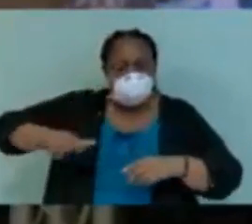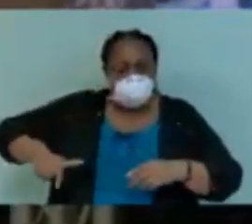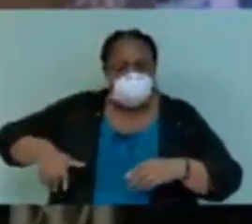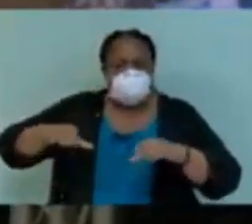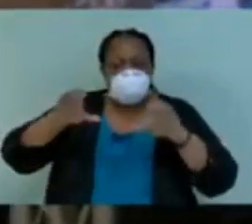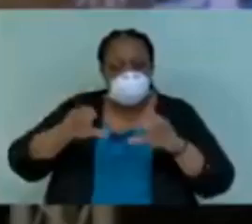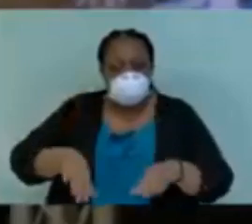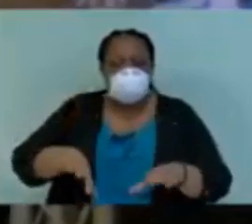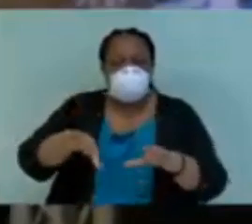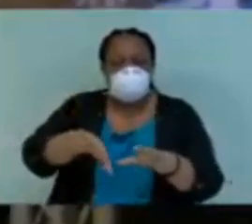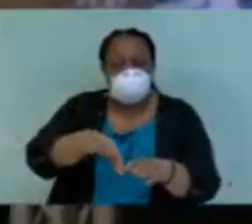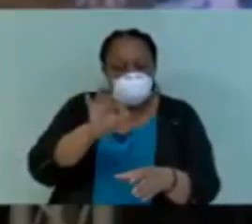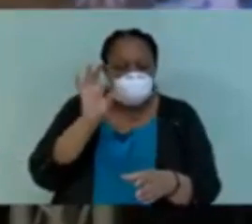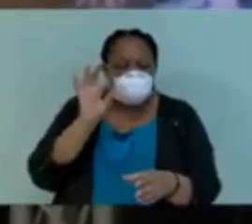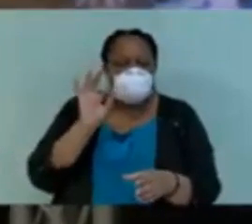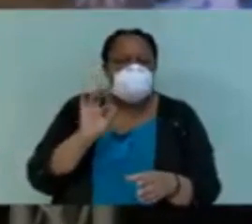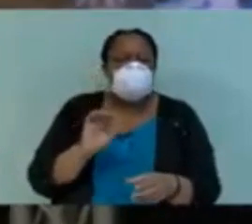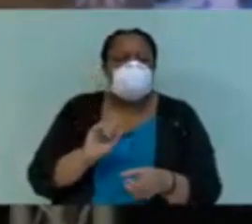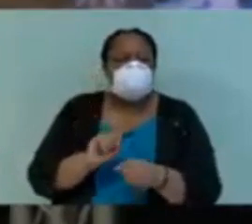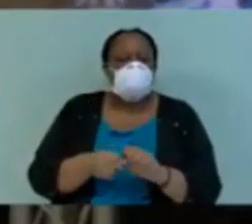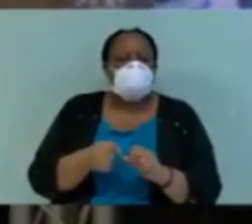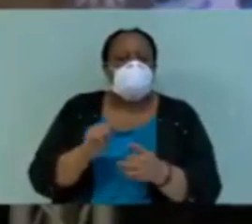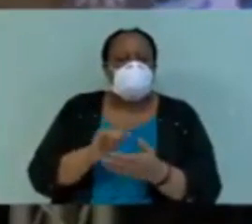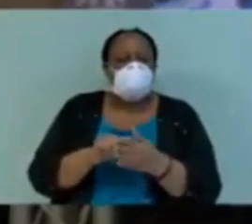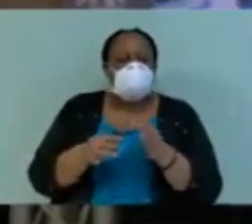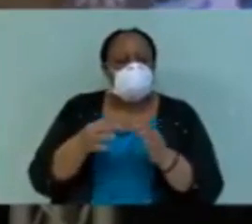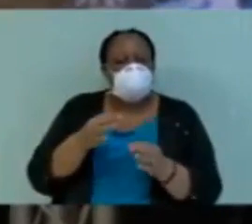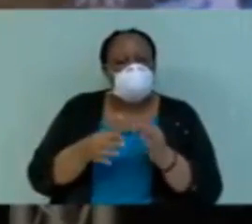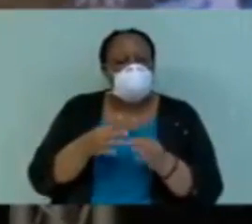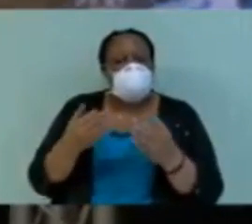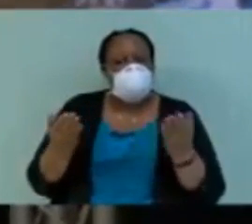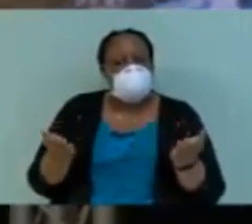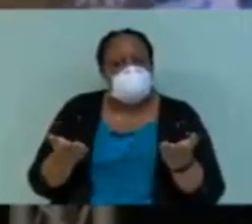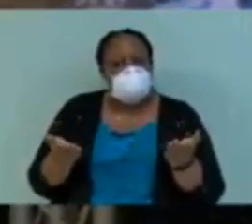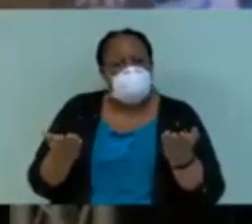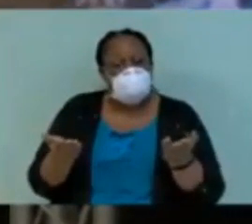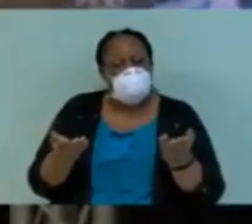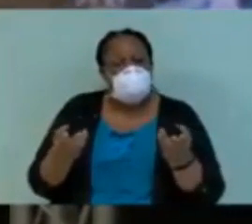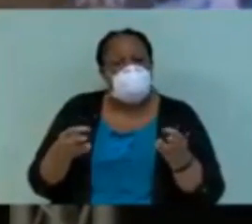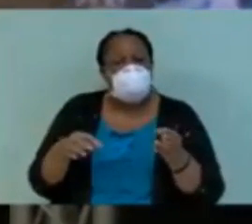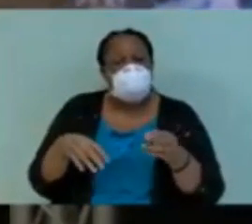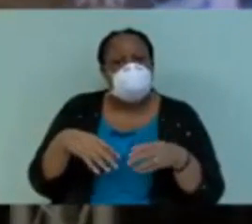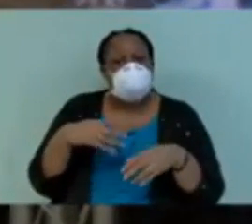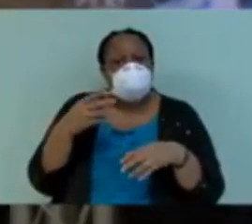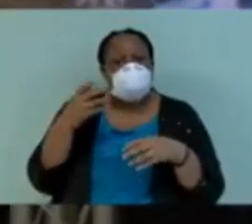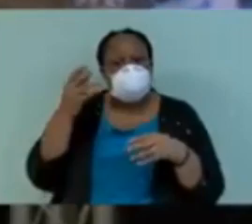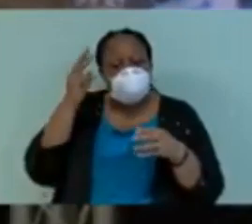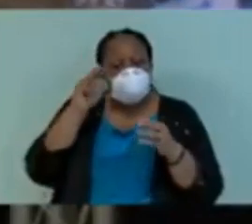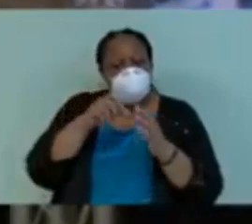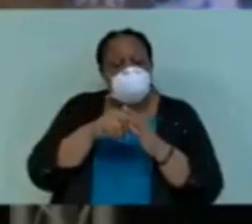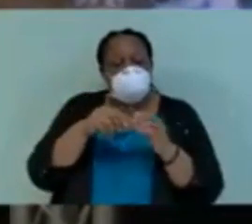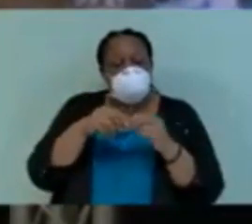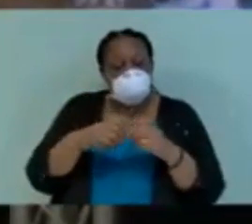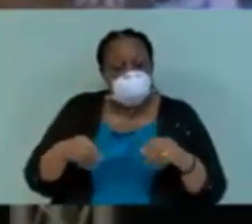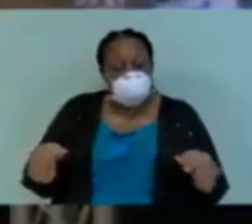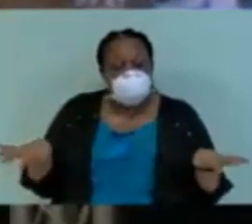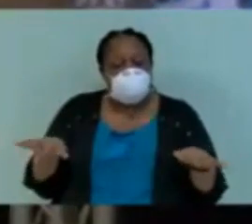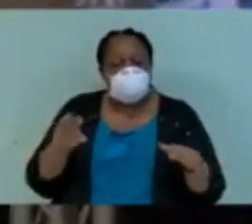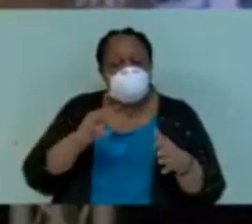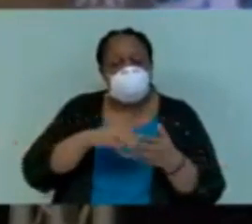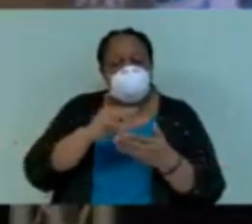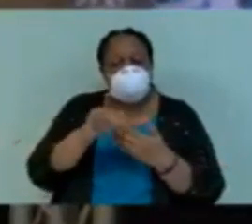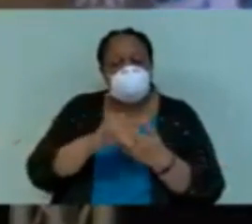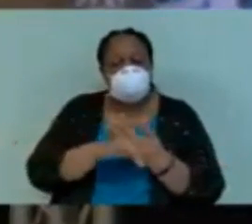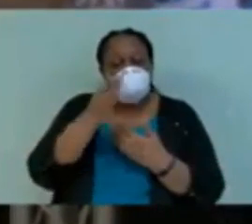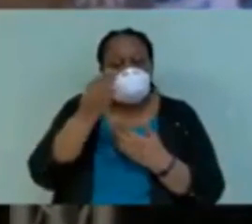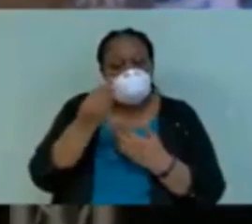by the Constitution, there are 90 days by which a general election should